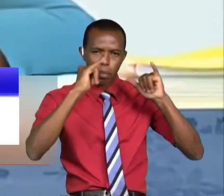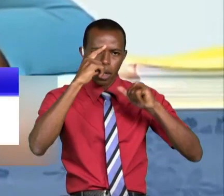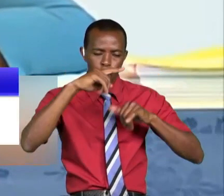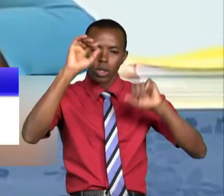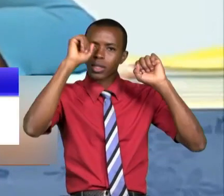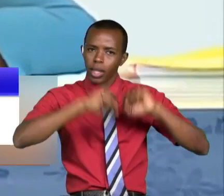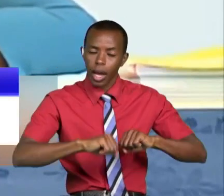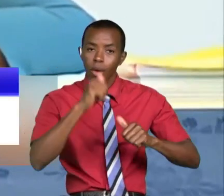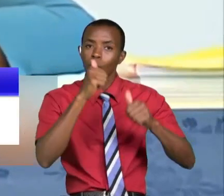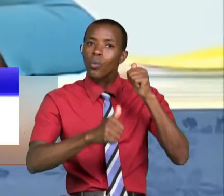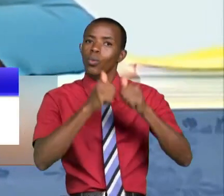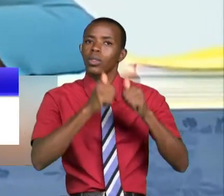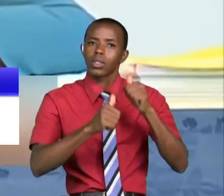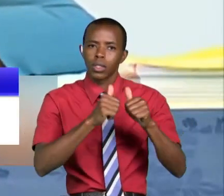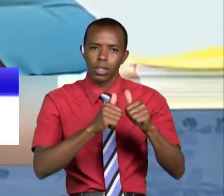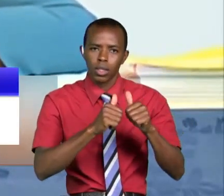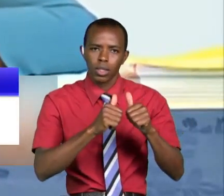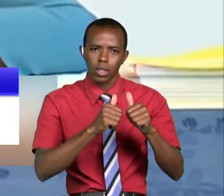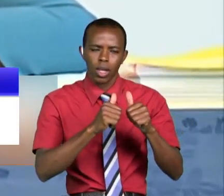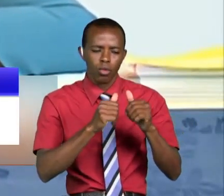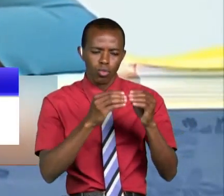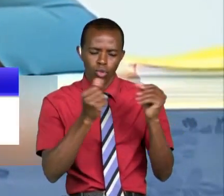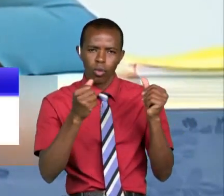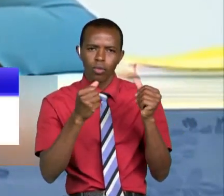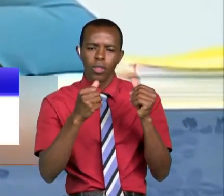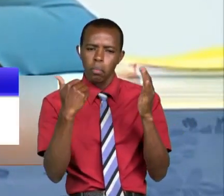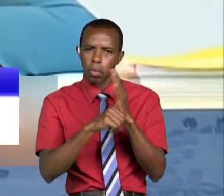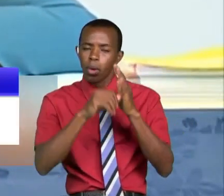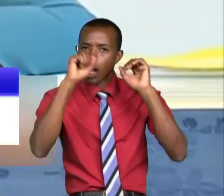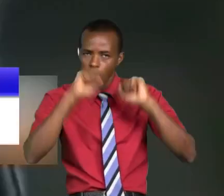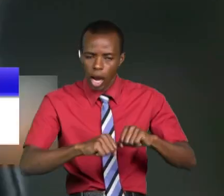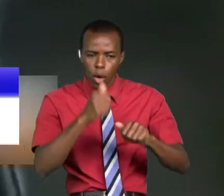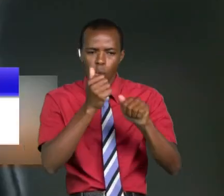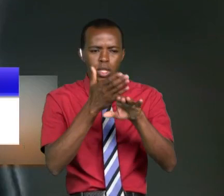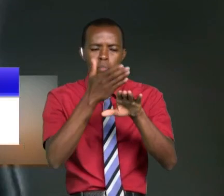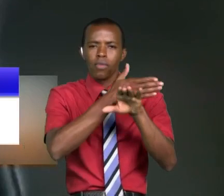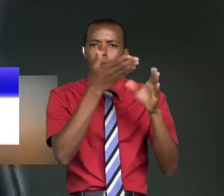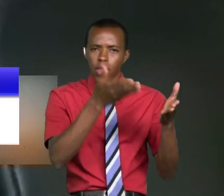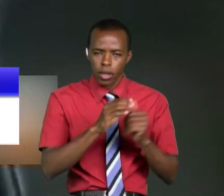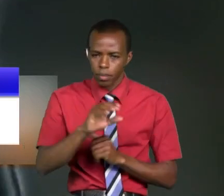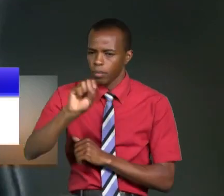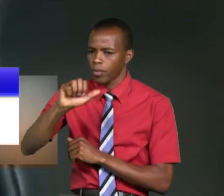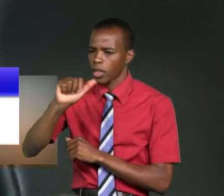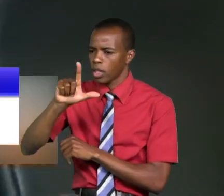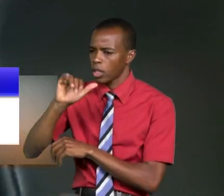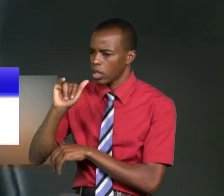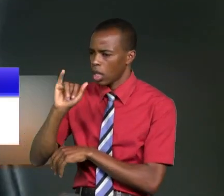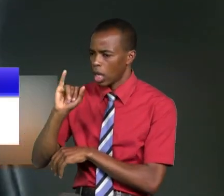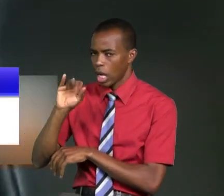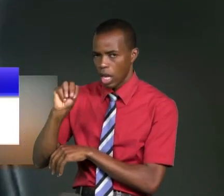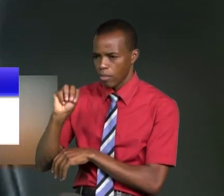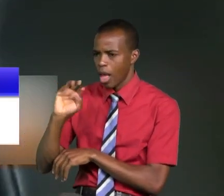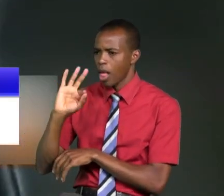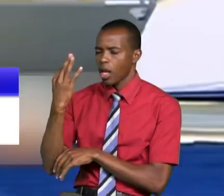policies which can meet the gaps which were there. Salim Ndemo, being the second of the three to